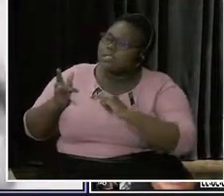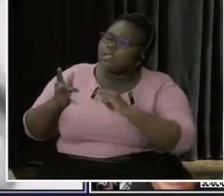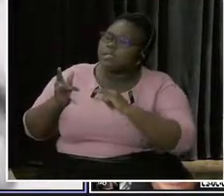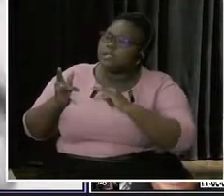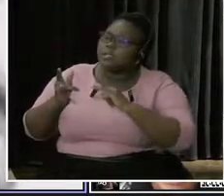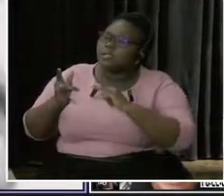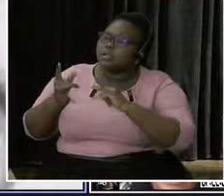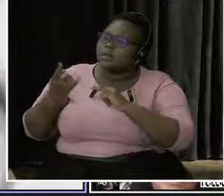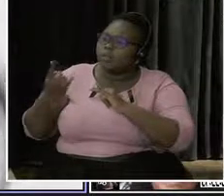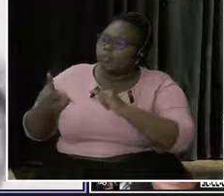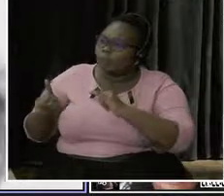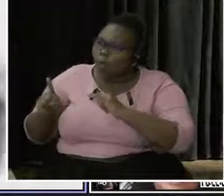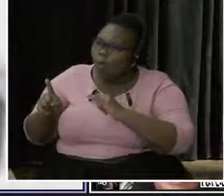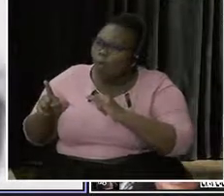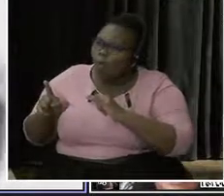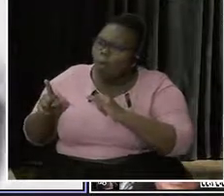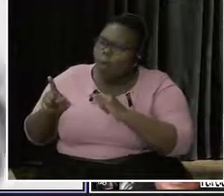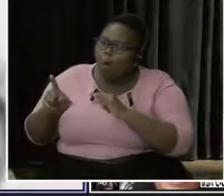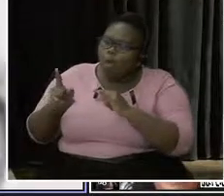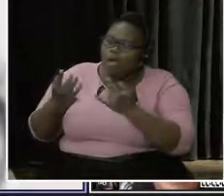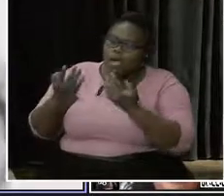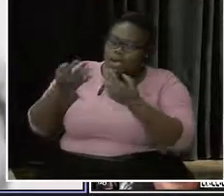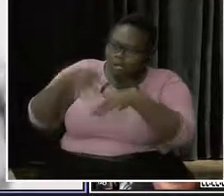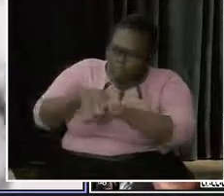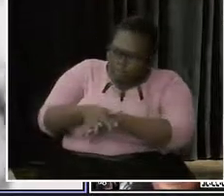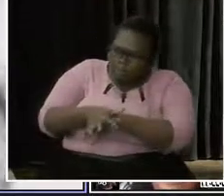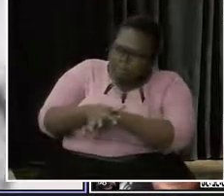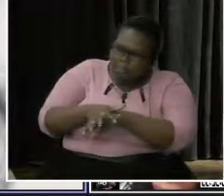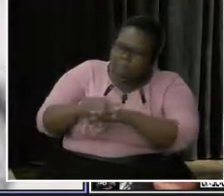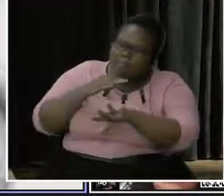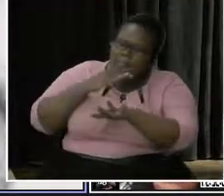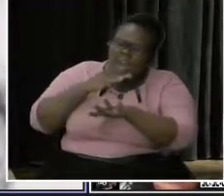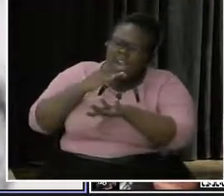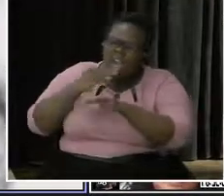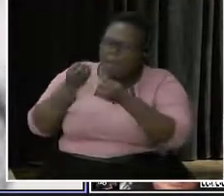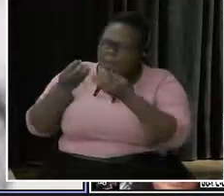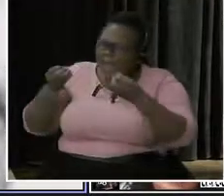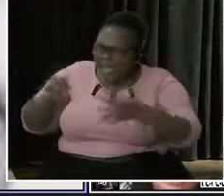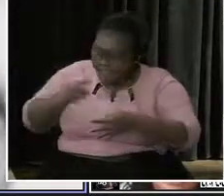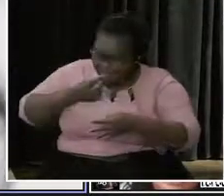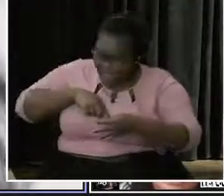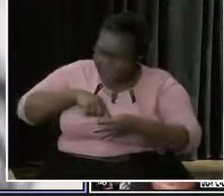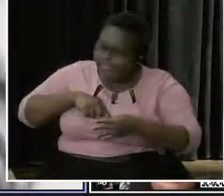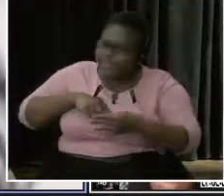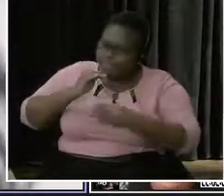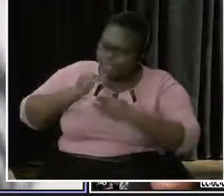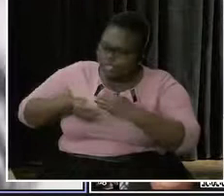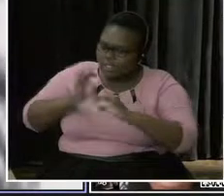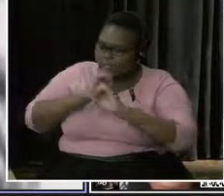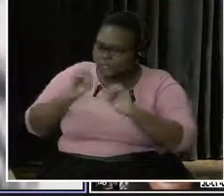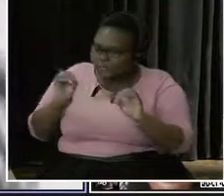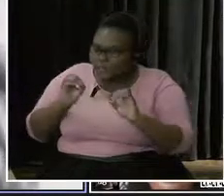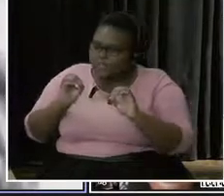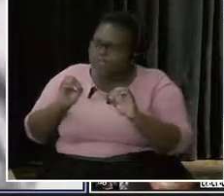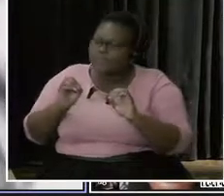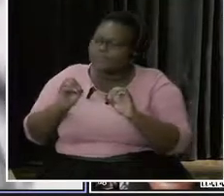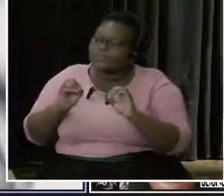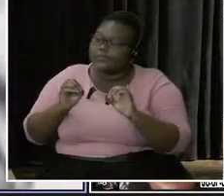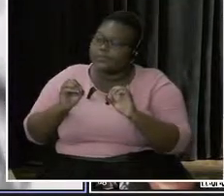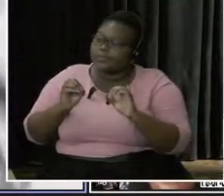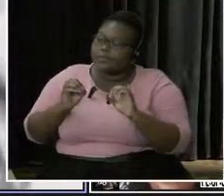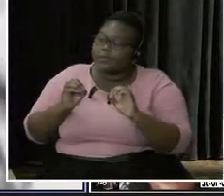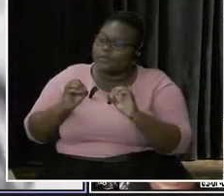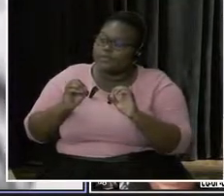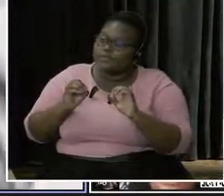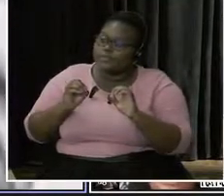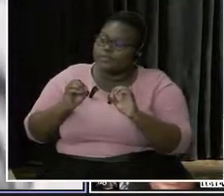for attendance and then implemented simply means that most of us will remain unprotected while Metro chooses who they will